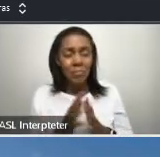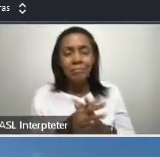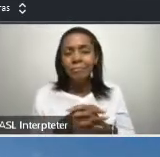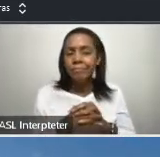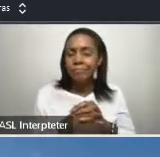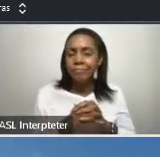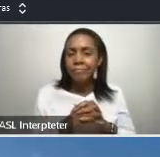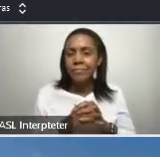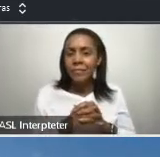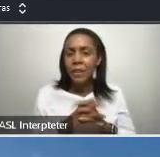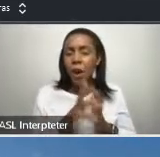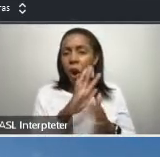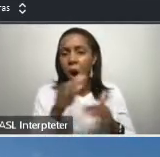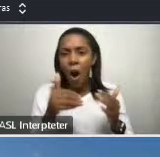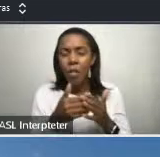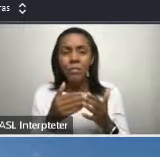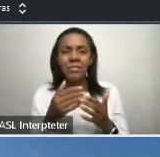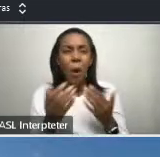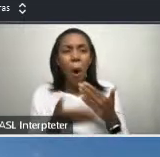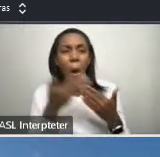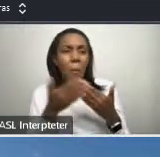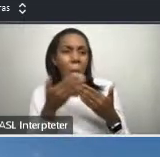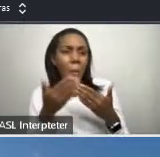All of them almost like a motel.